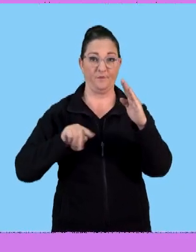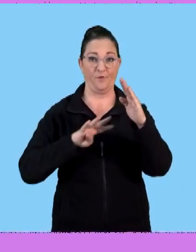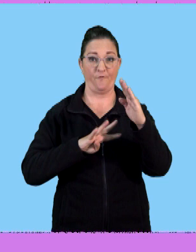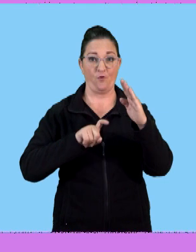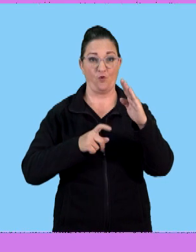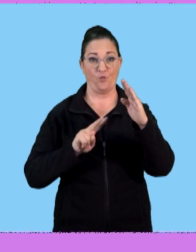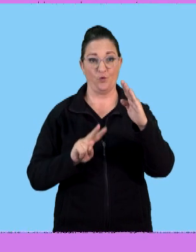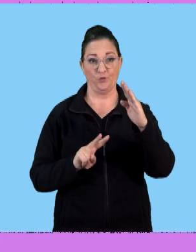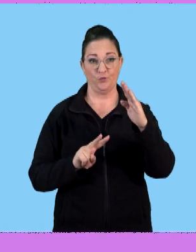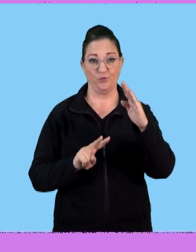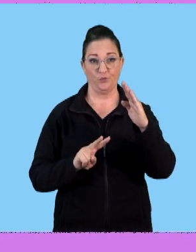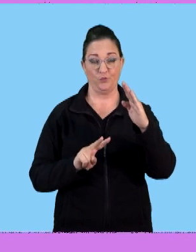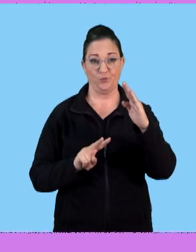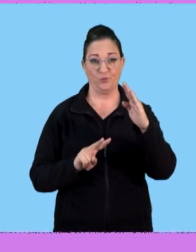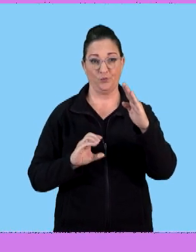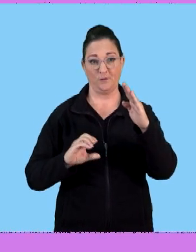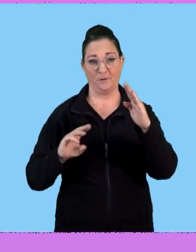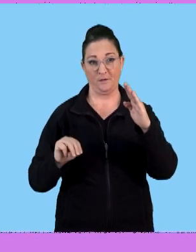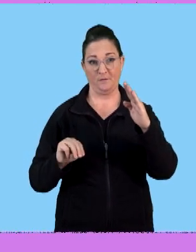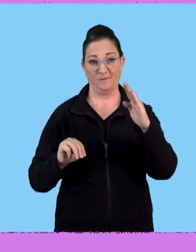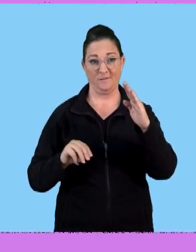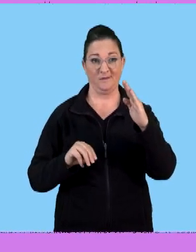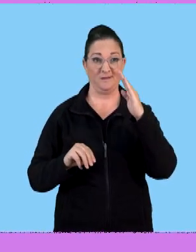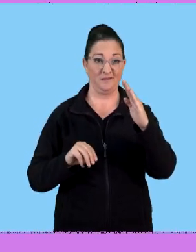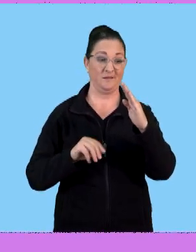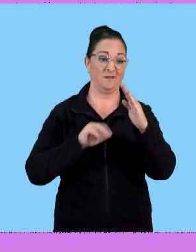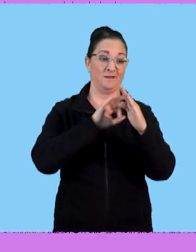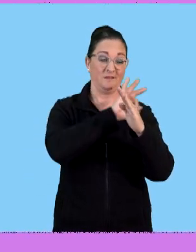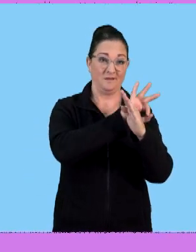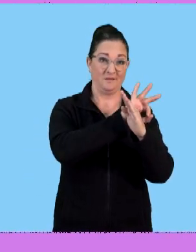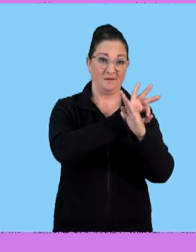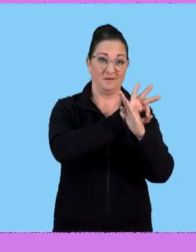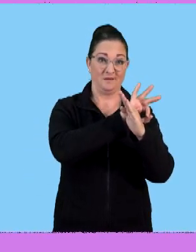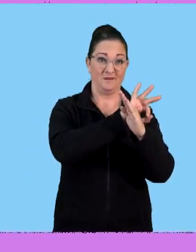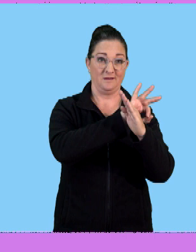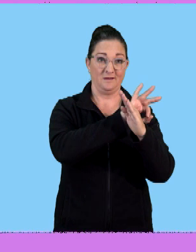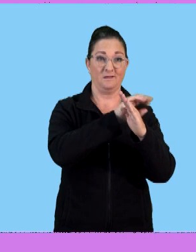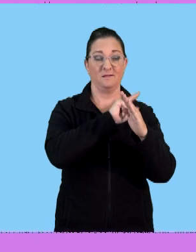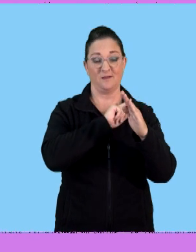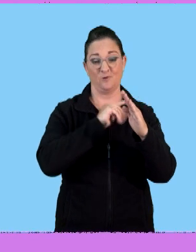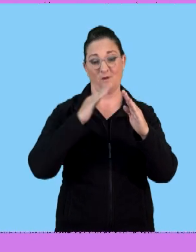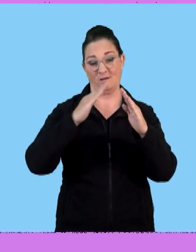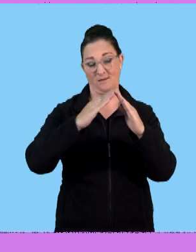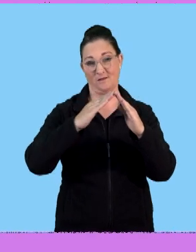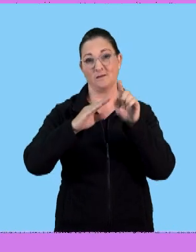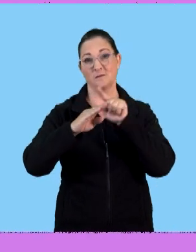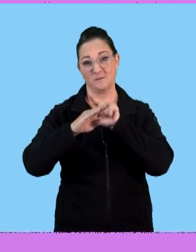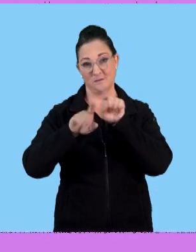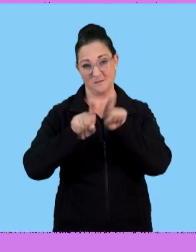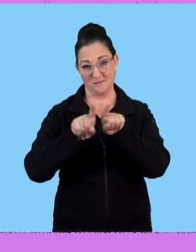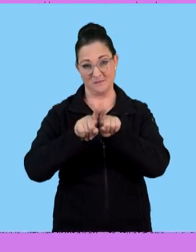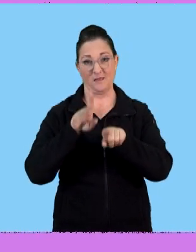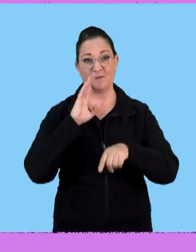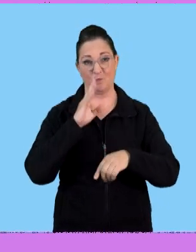4,2 centimeters. Right? And we know that if that's 3 centimeters, making this equal side. Nah. So this